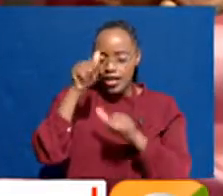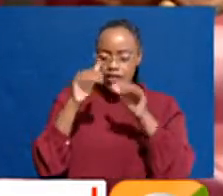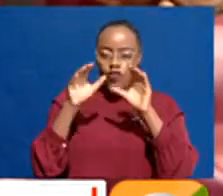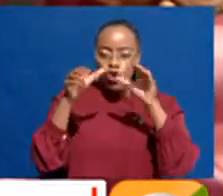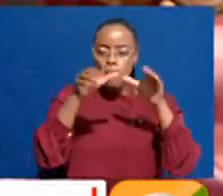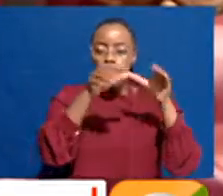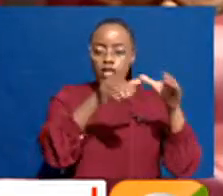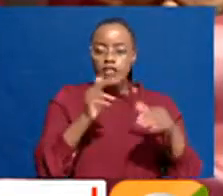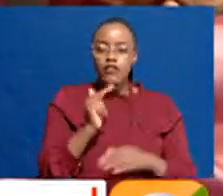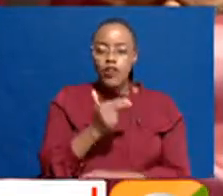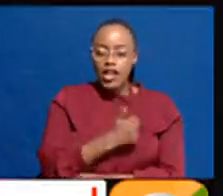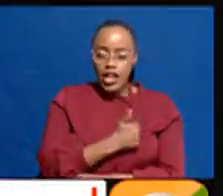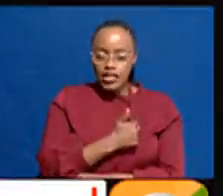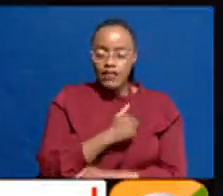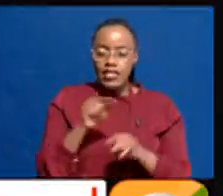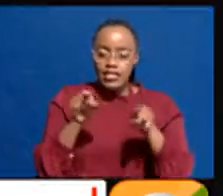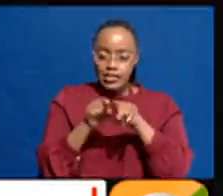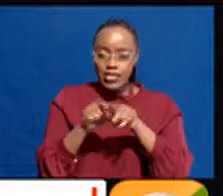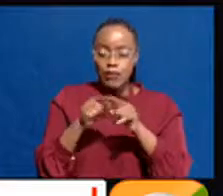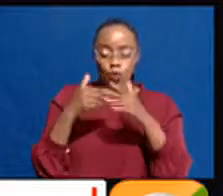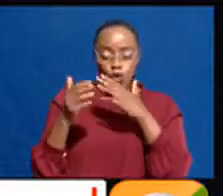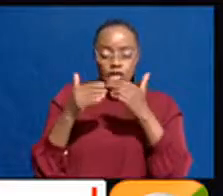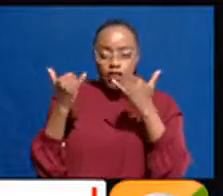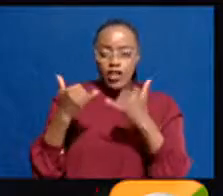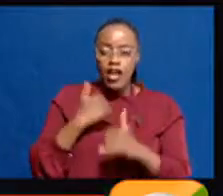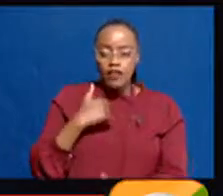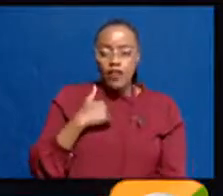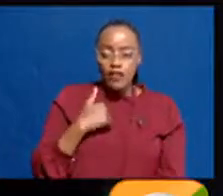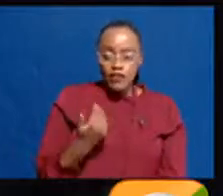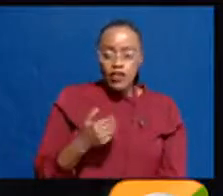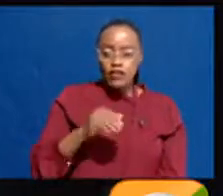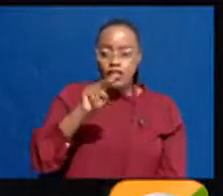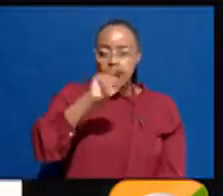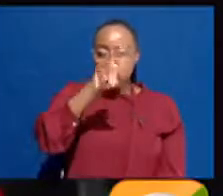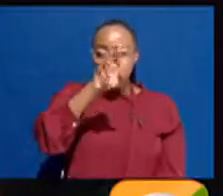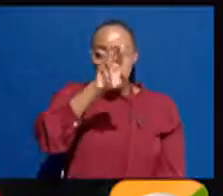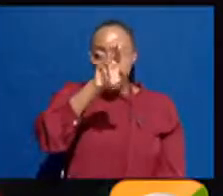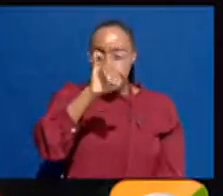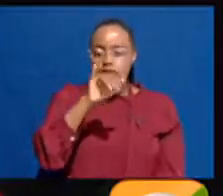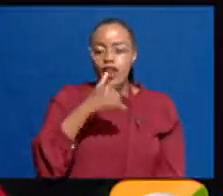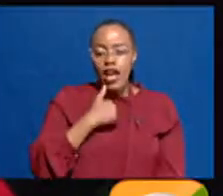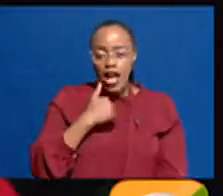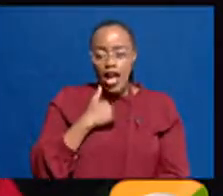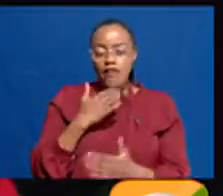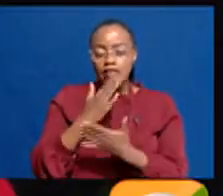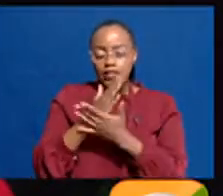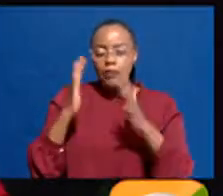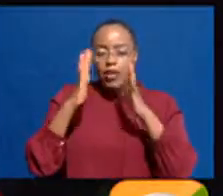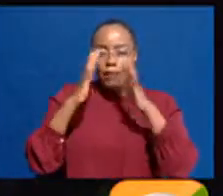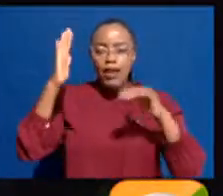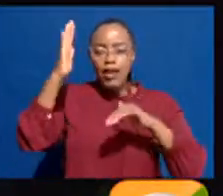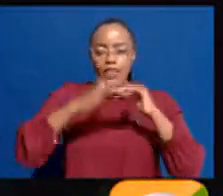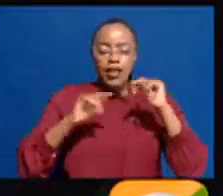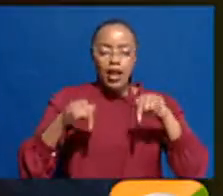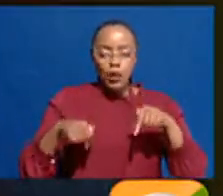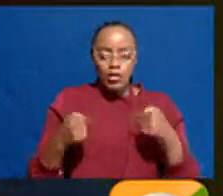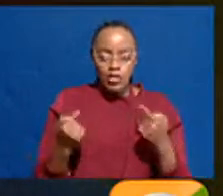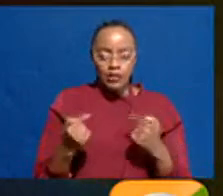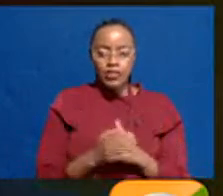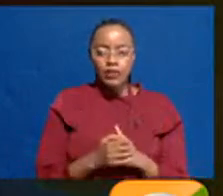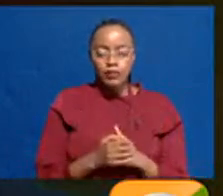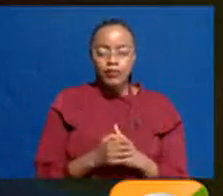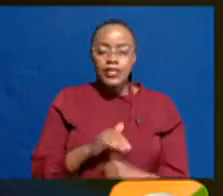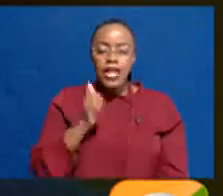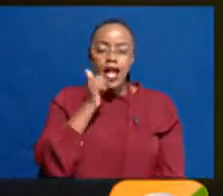us, such as this one. Jerry and I knew that we belong to something bigger than ourselves.